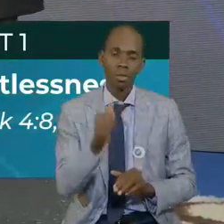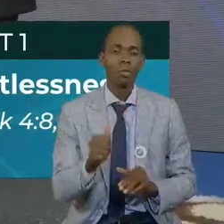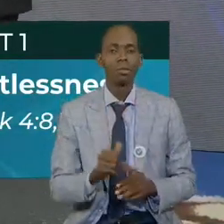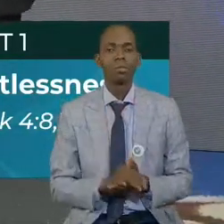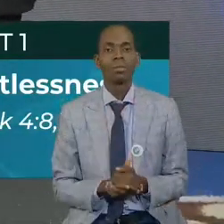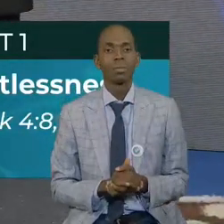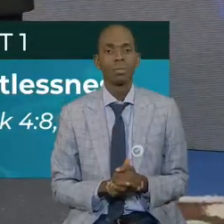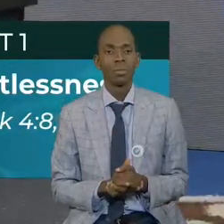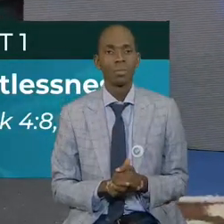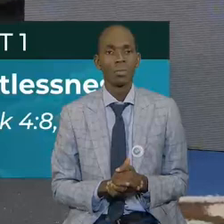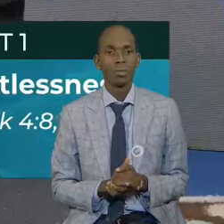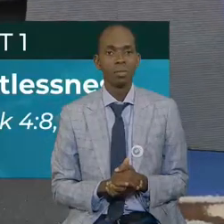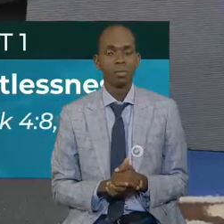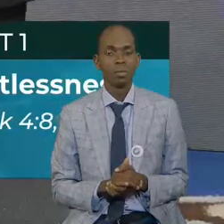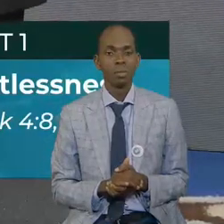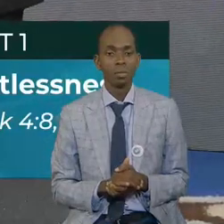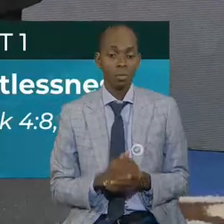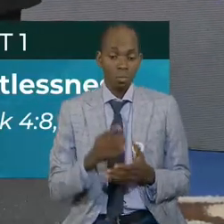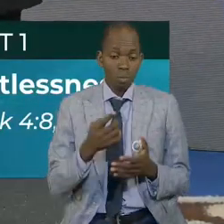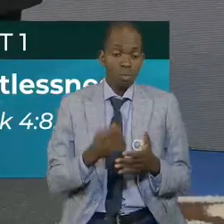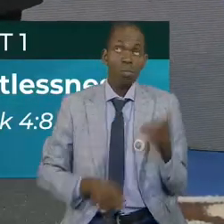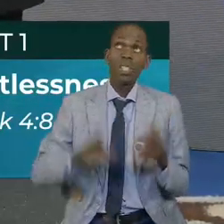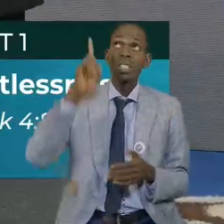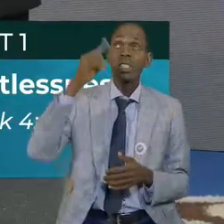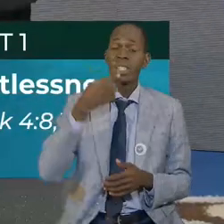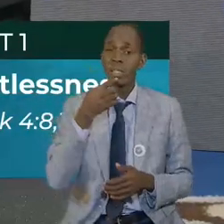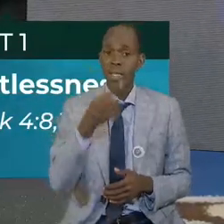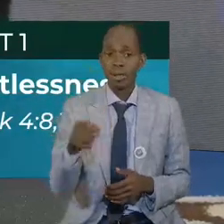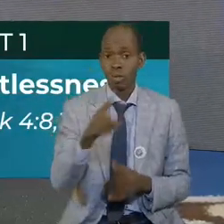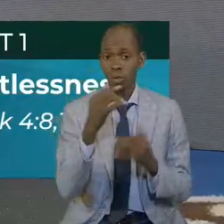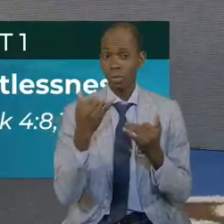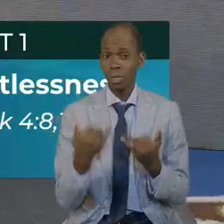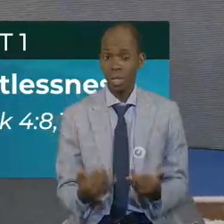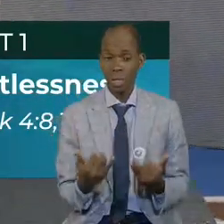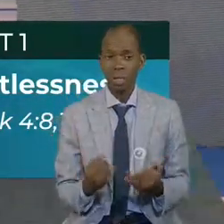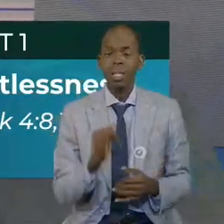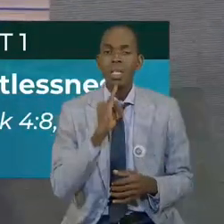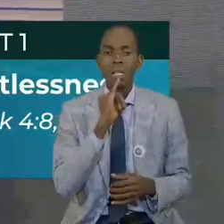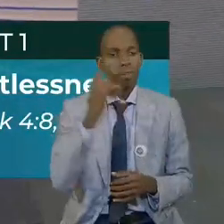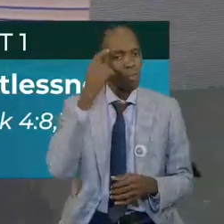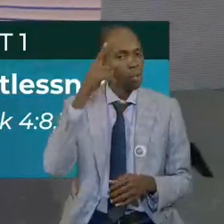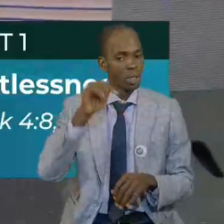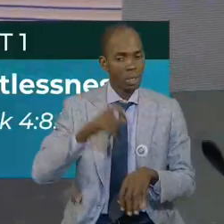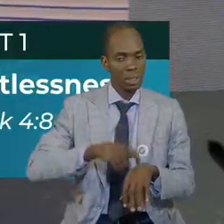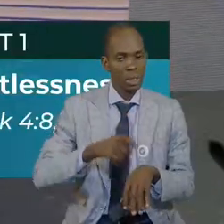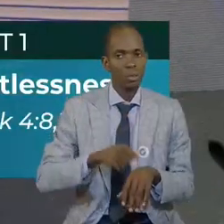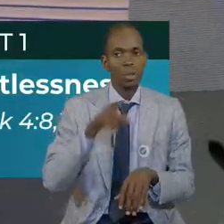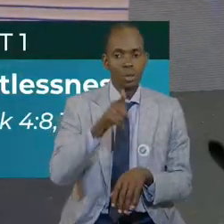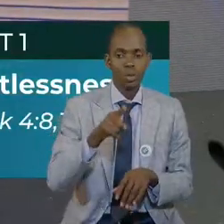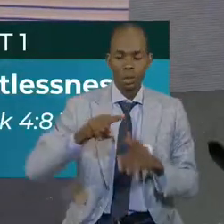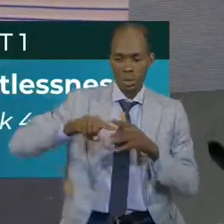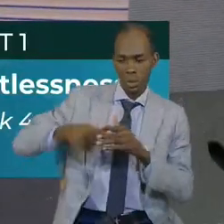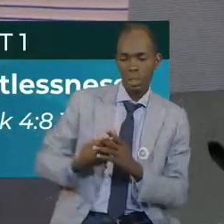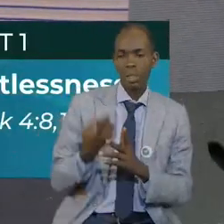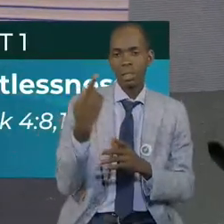même lorsqu'ils étaient dans le territoire des ennemis. Il leur a dit cela. Now, ce qui te dit maintenant, is for the time you get into the ministry and you